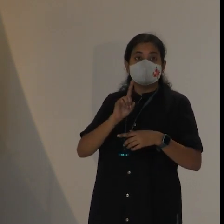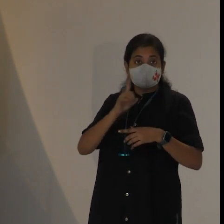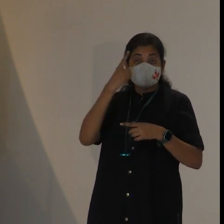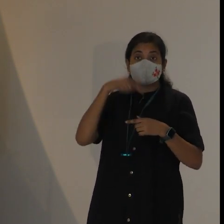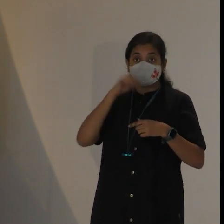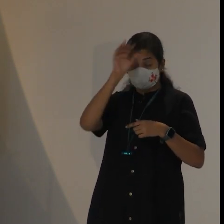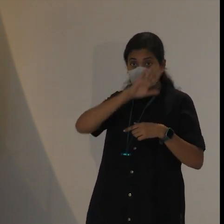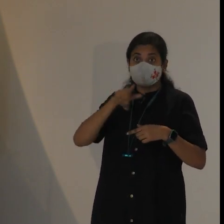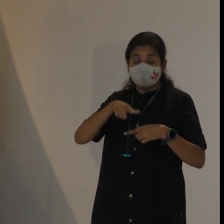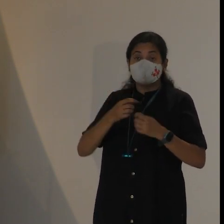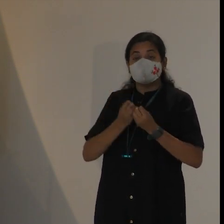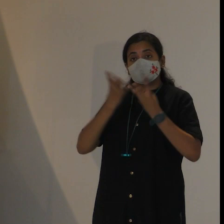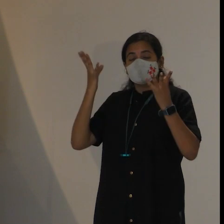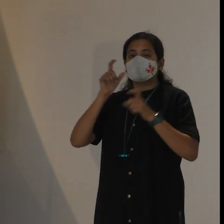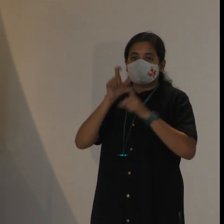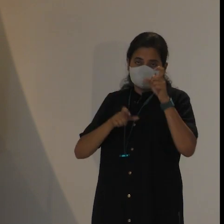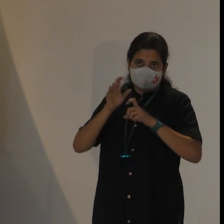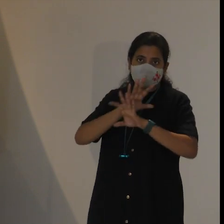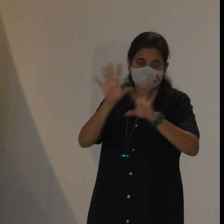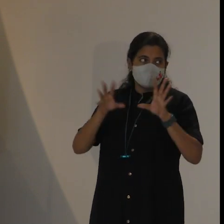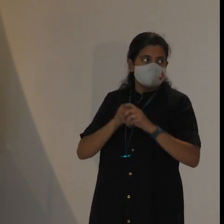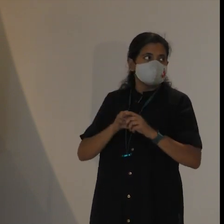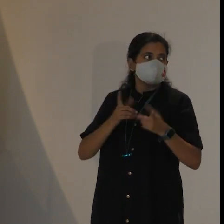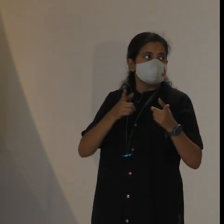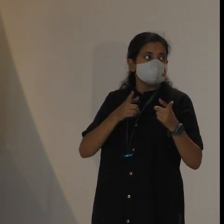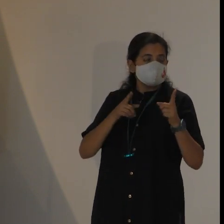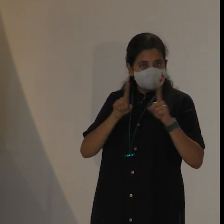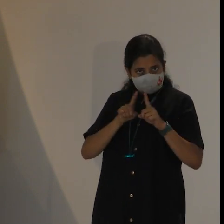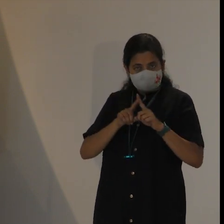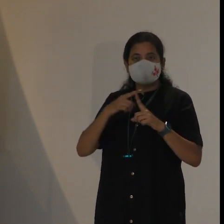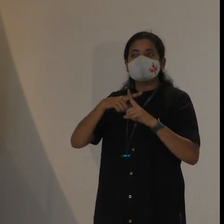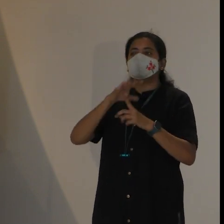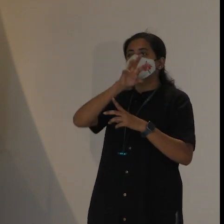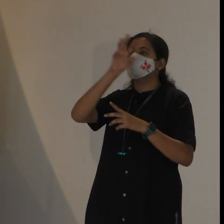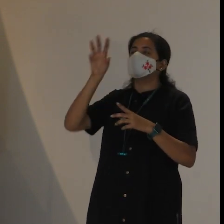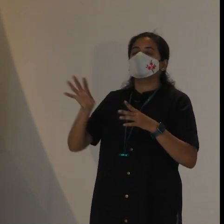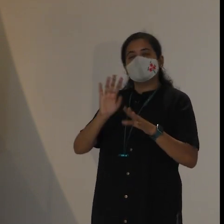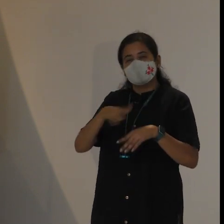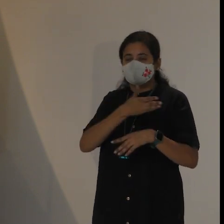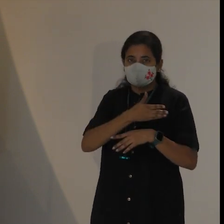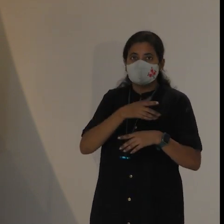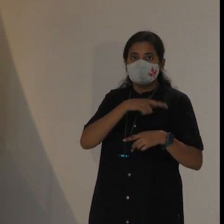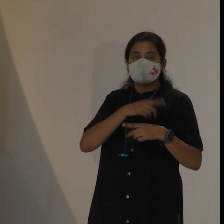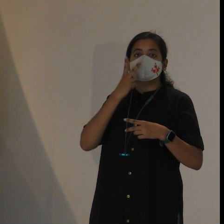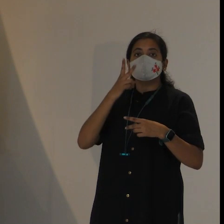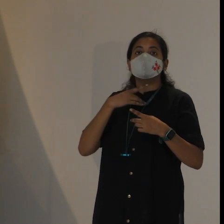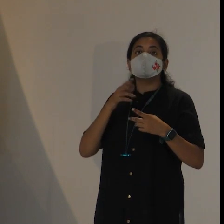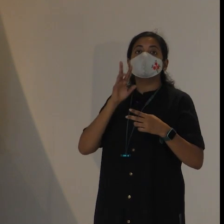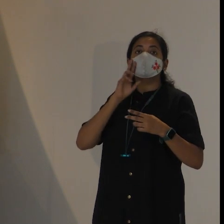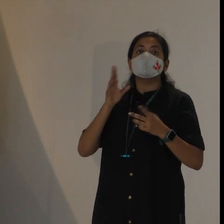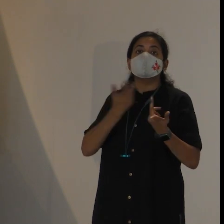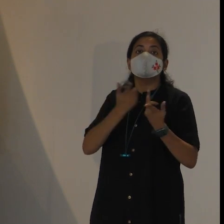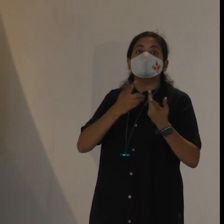India has won that many awards, and the first time an APAC country has won that level of awards. One is seeing impact and